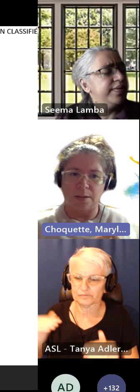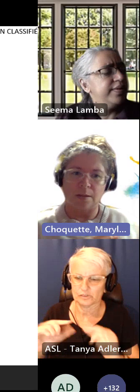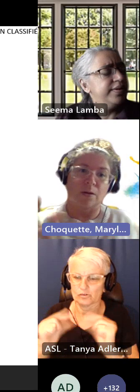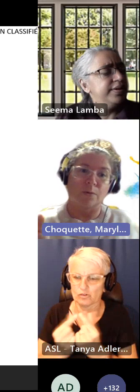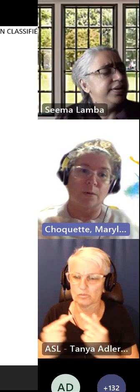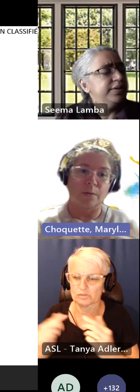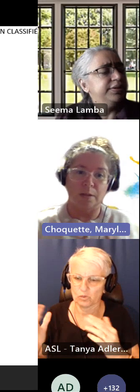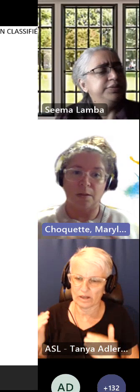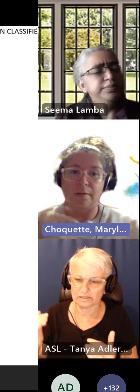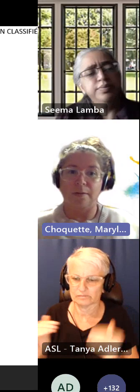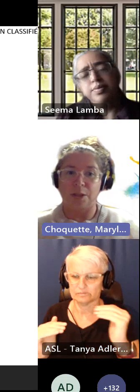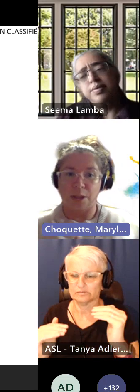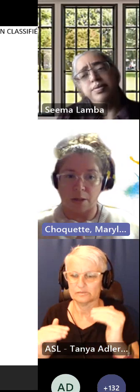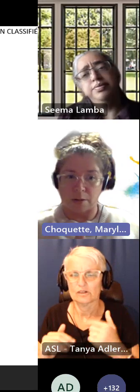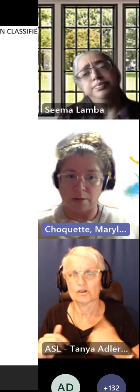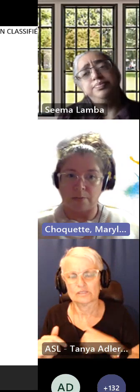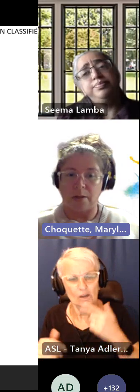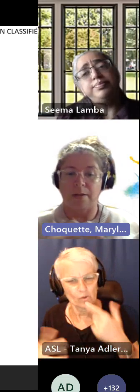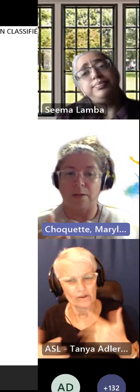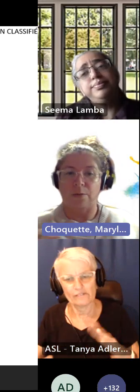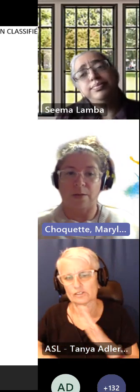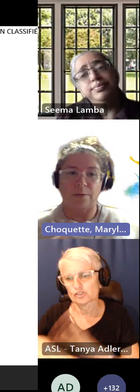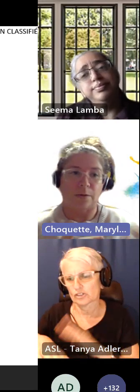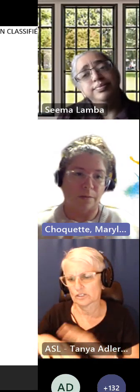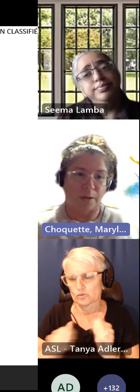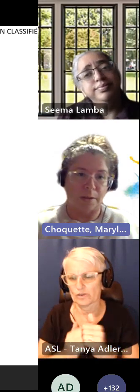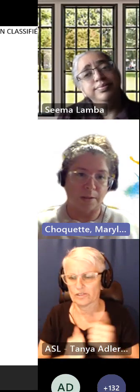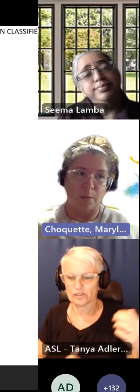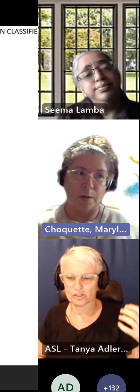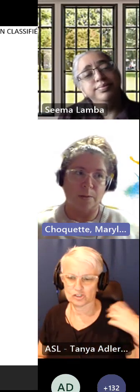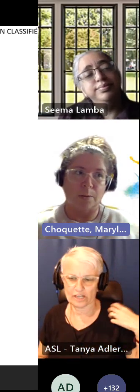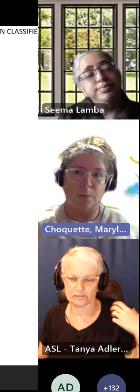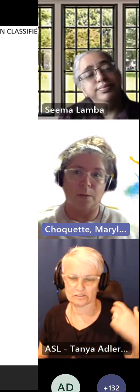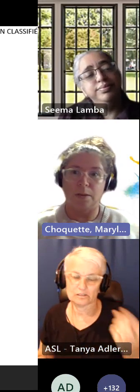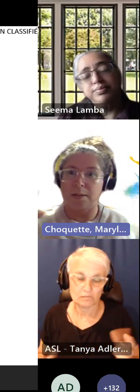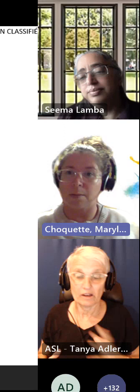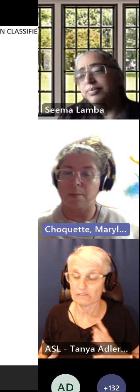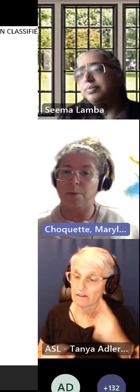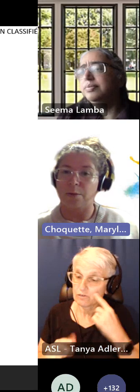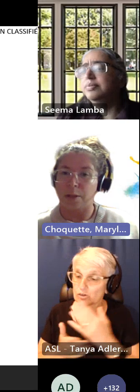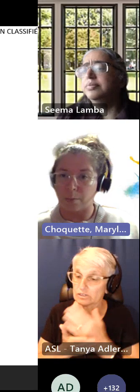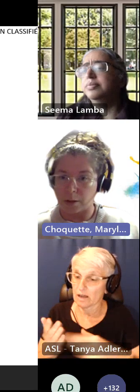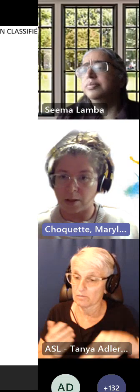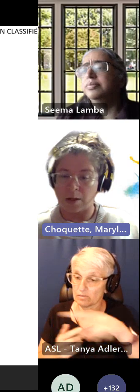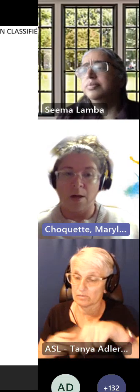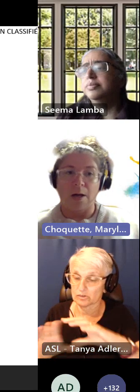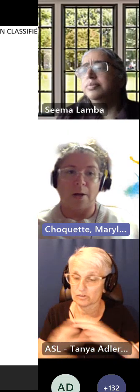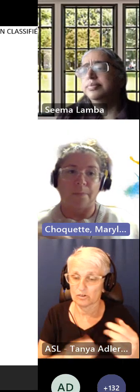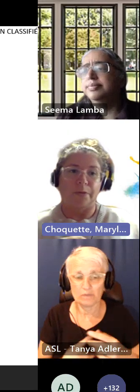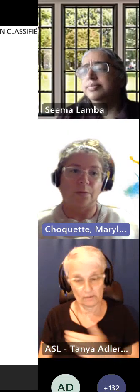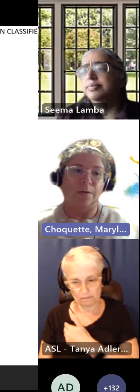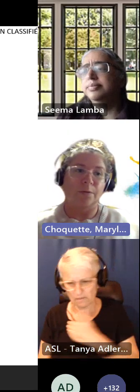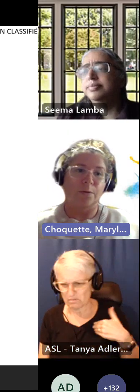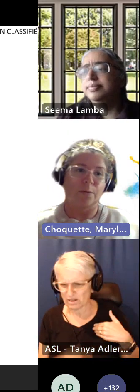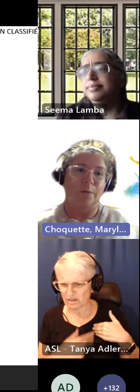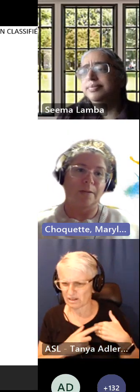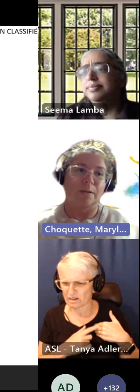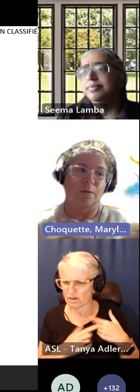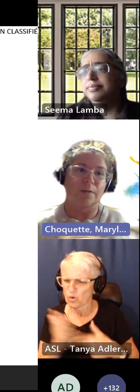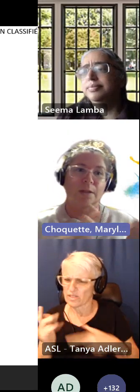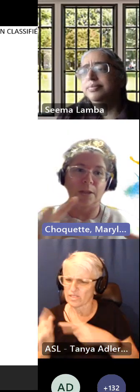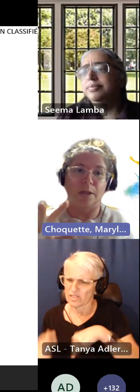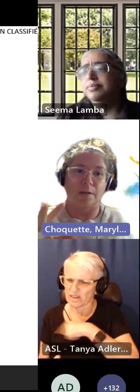we see is like, oh, well, we consulted the chairs. Okay, great for various networks, but what does the membership think? So if